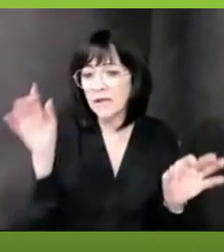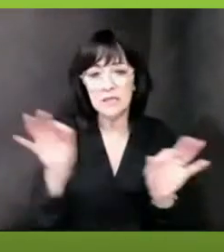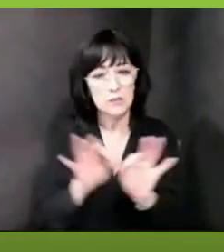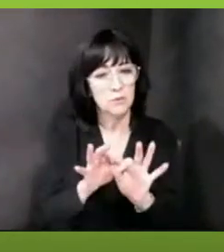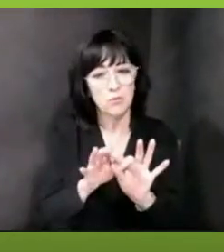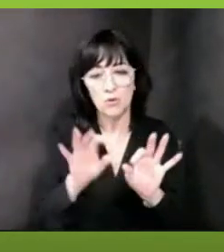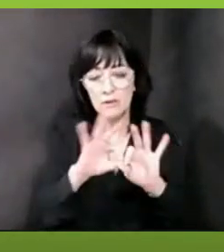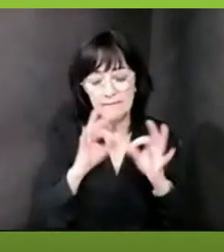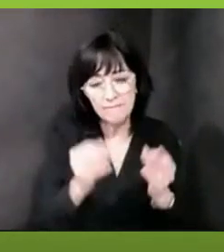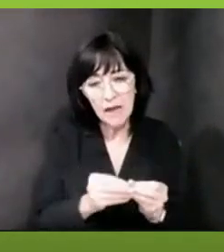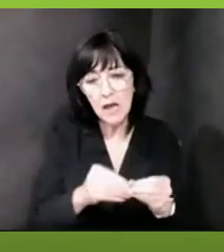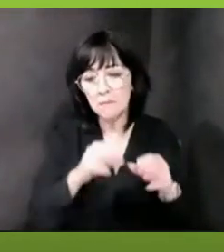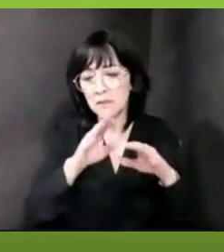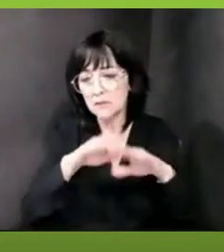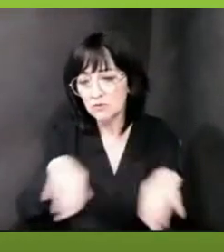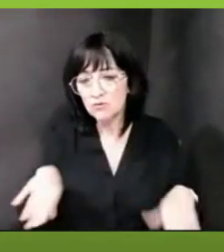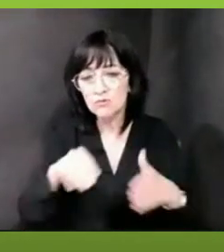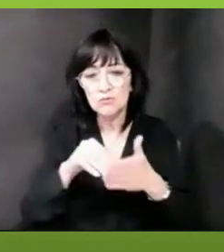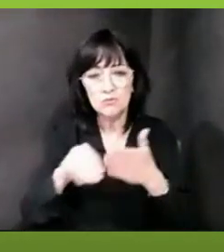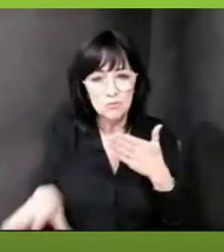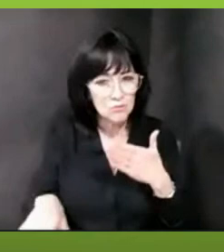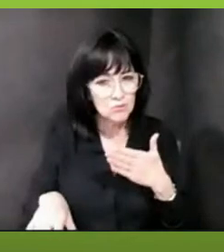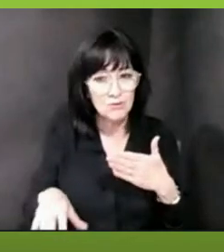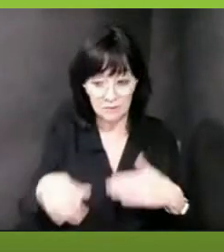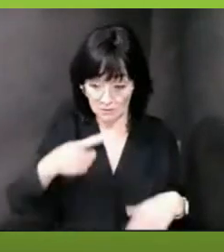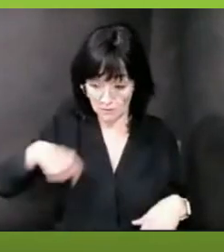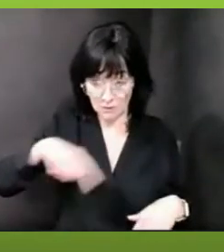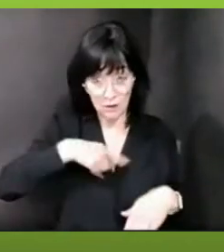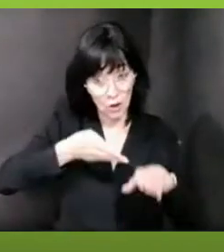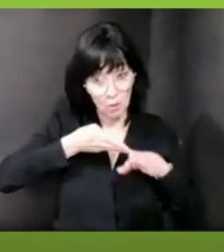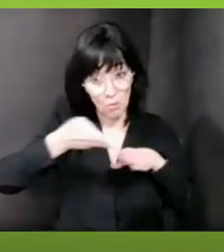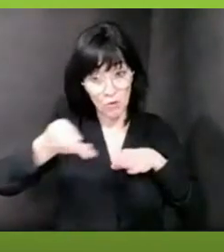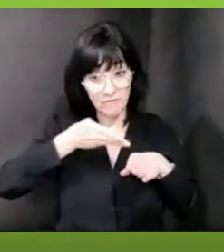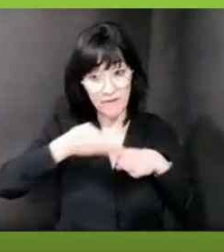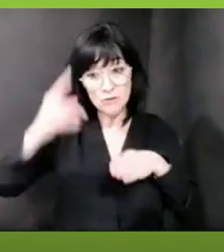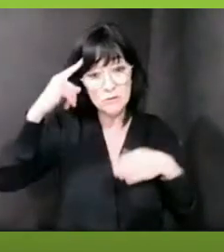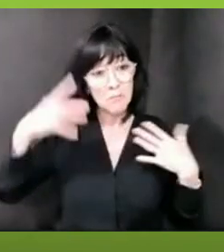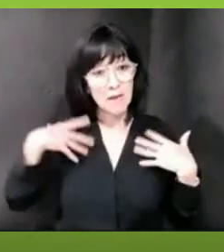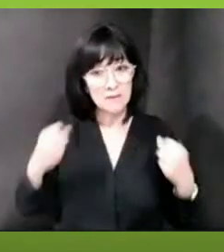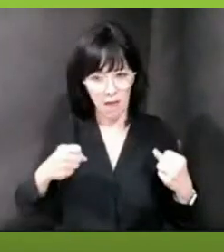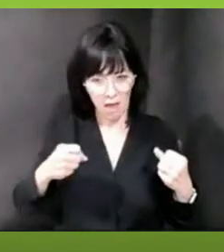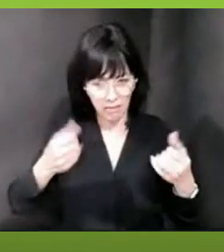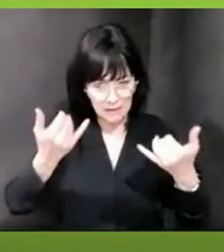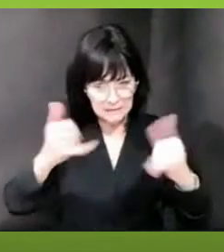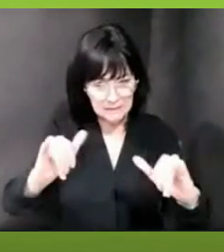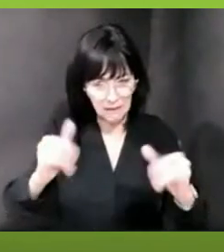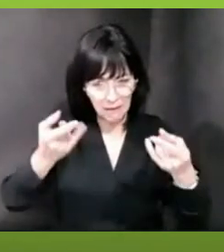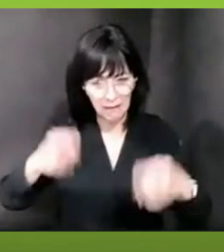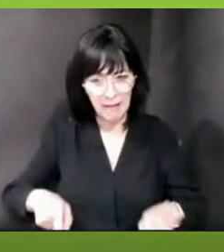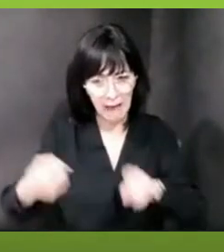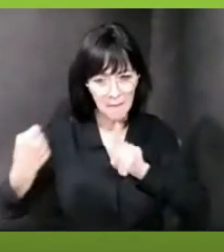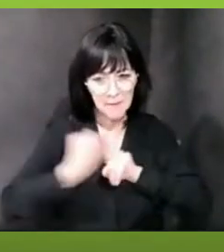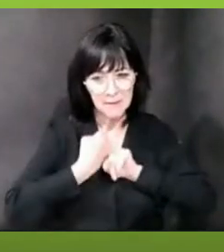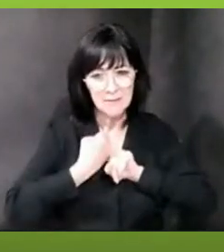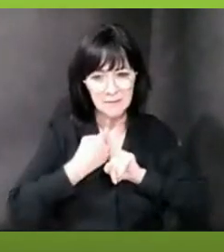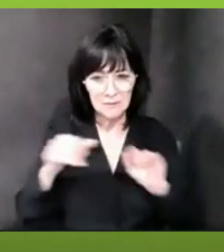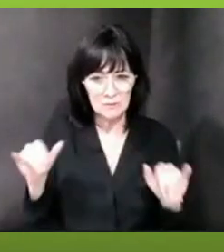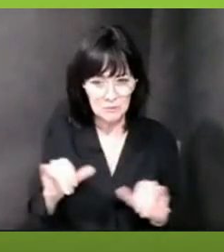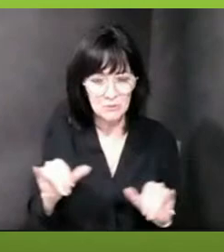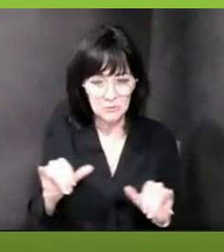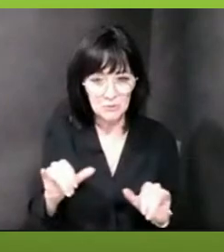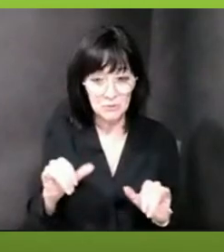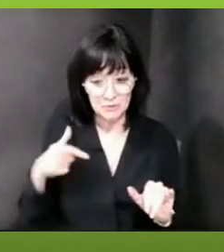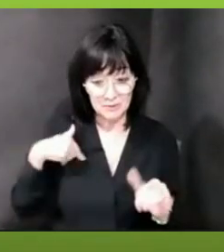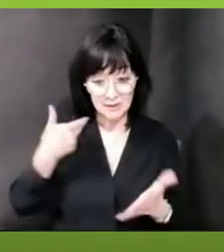can happen to us. Even us professionals, we've been doing this for a long time. It can happen to us. So when we came home that day,